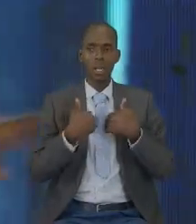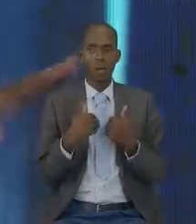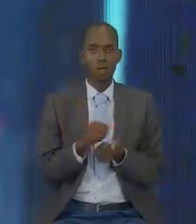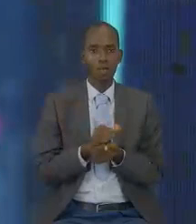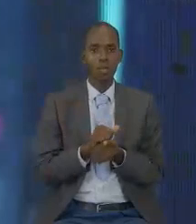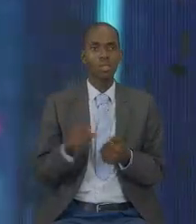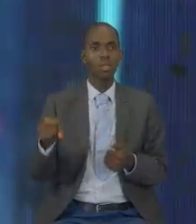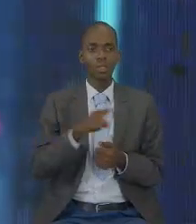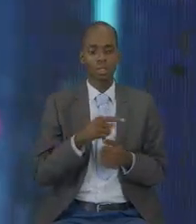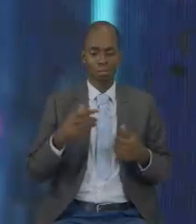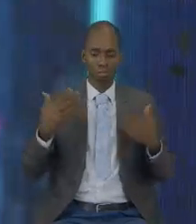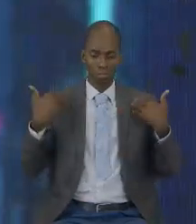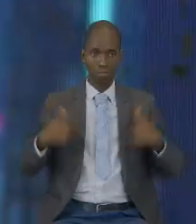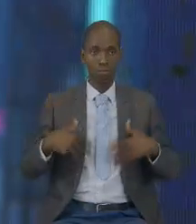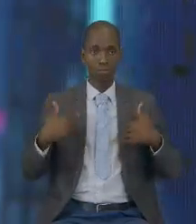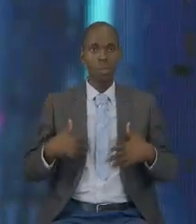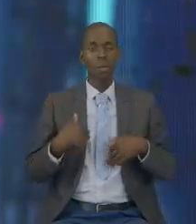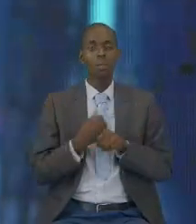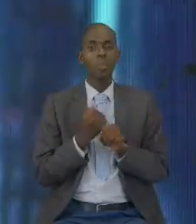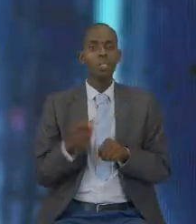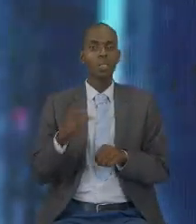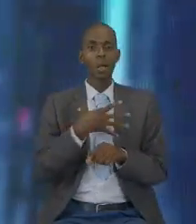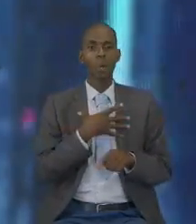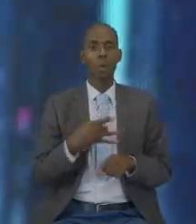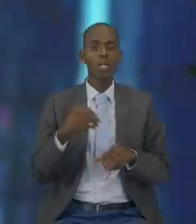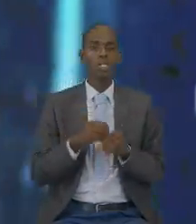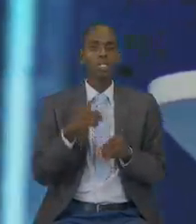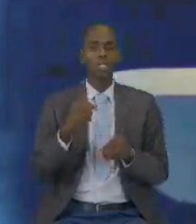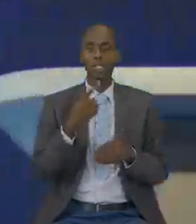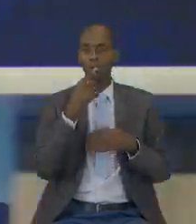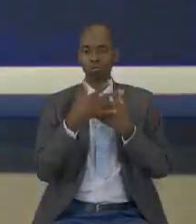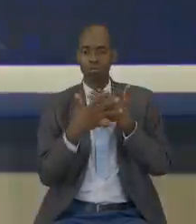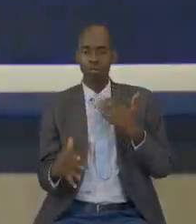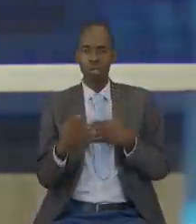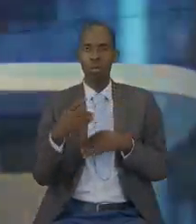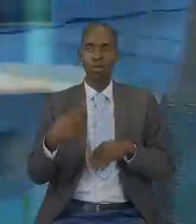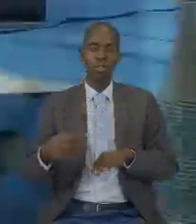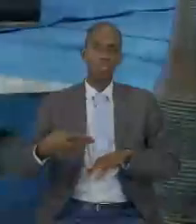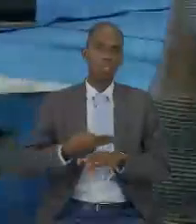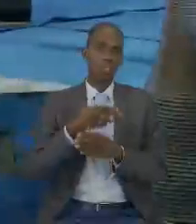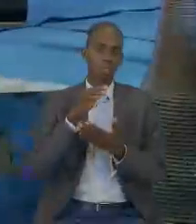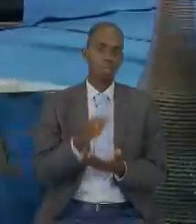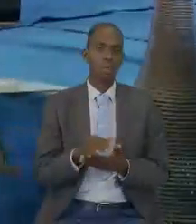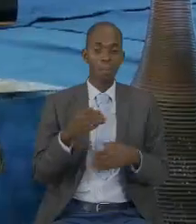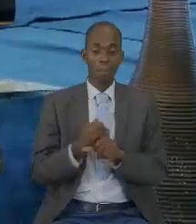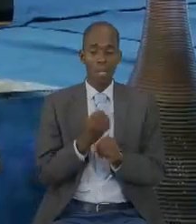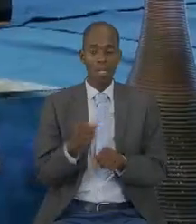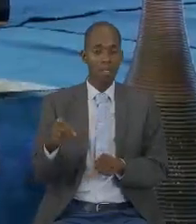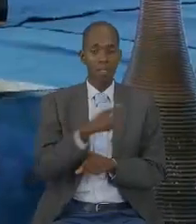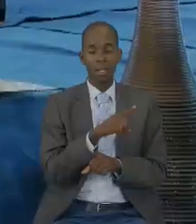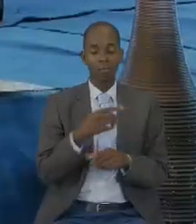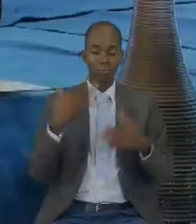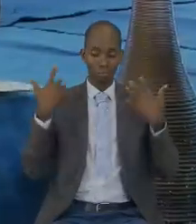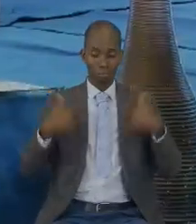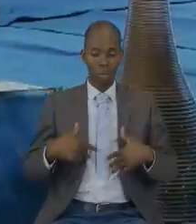and made them white in the blood of the Lamb. Made them white in